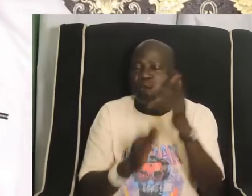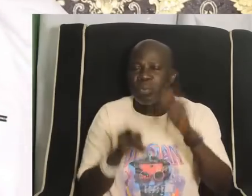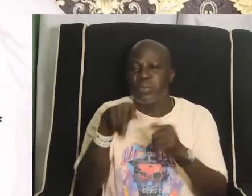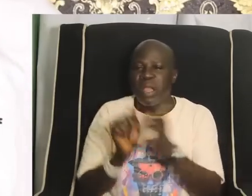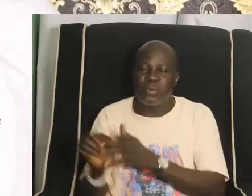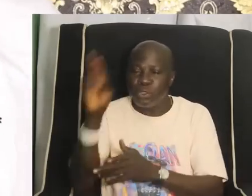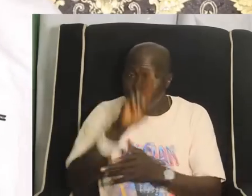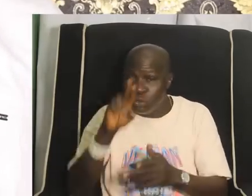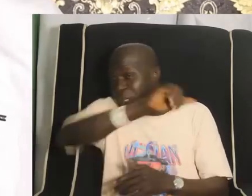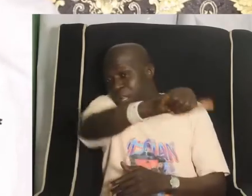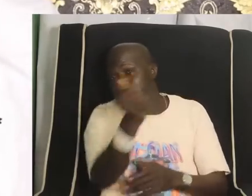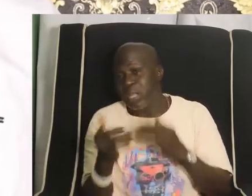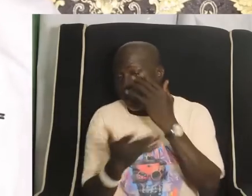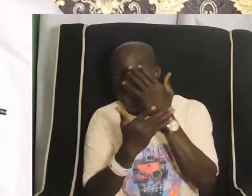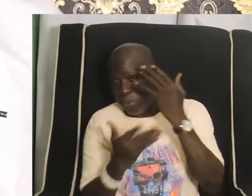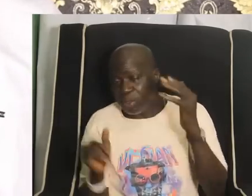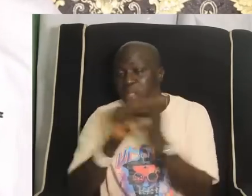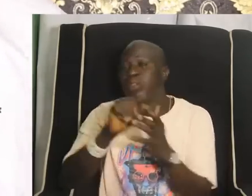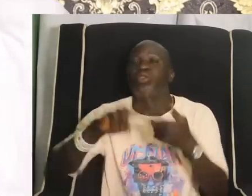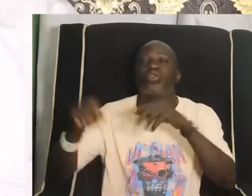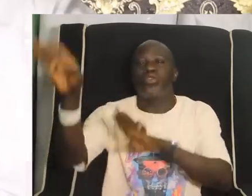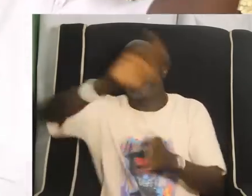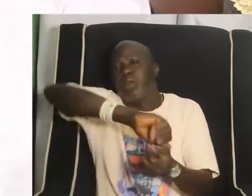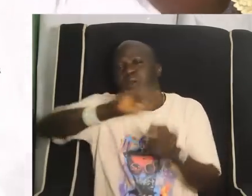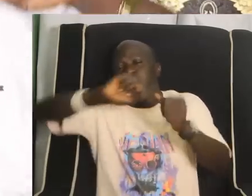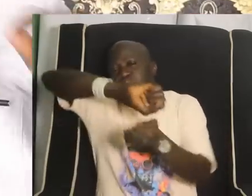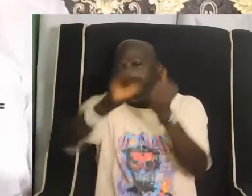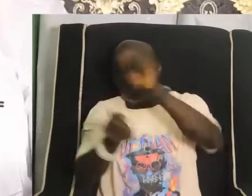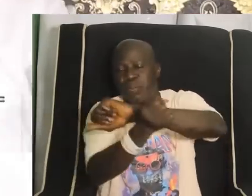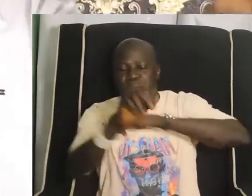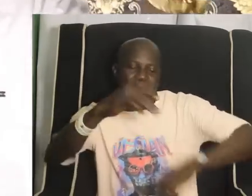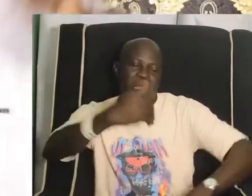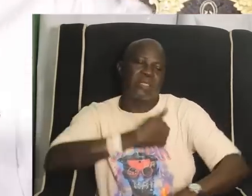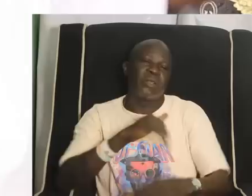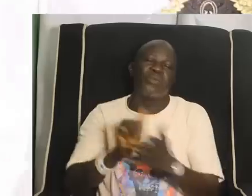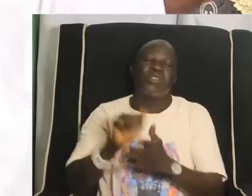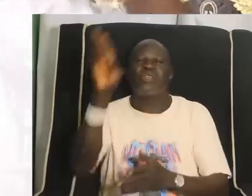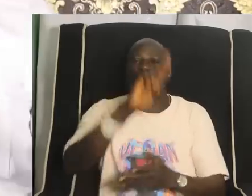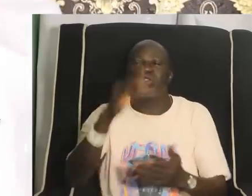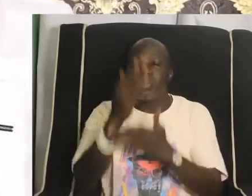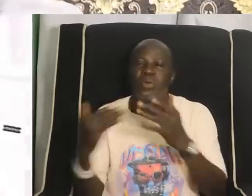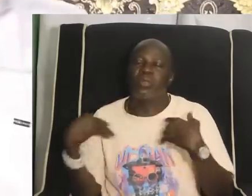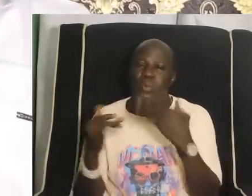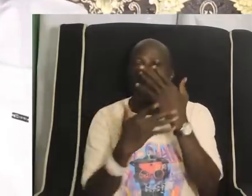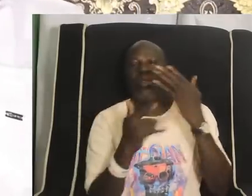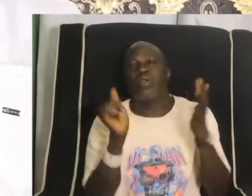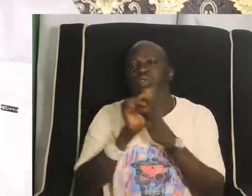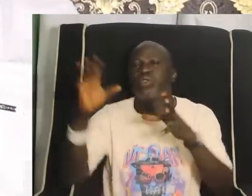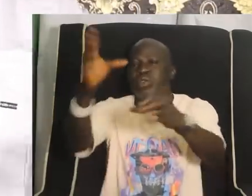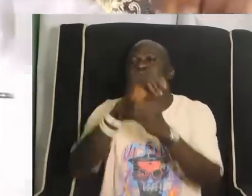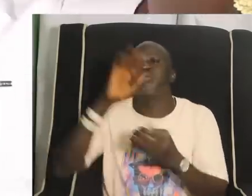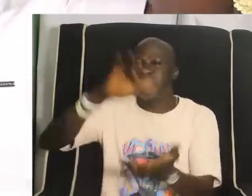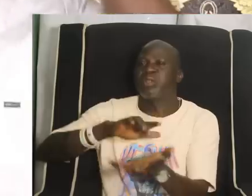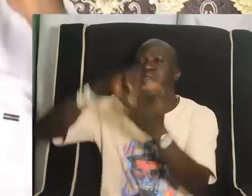That's how you see that the people use one's blood for atonement for their soul. One fear again, they come go. Go they will use somebody's blood to receive glory